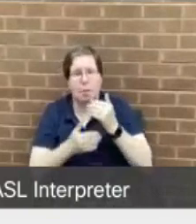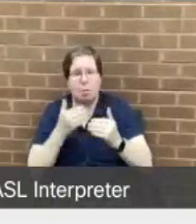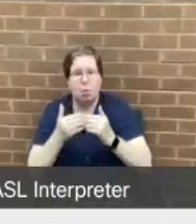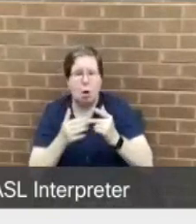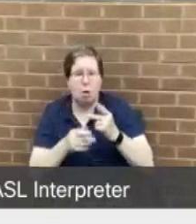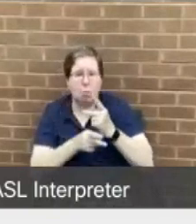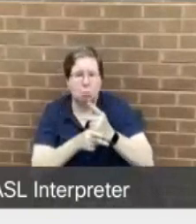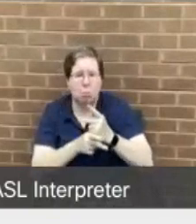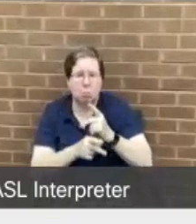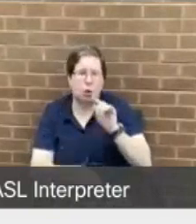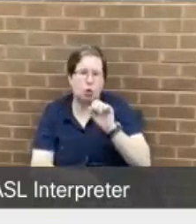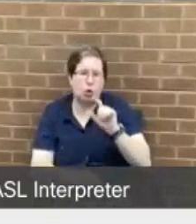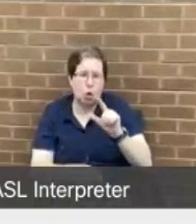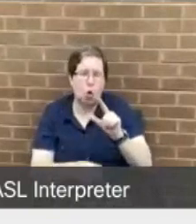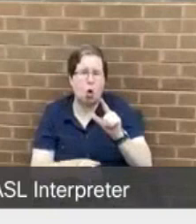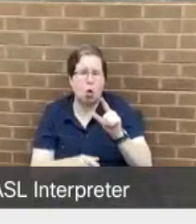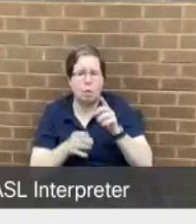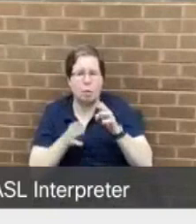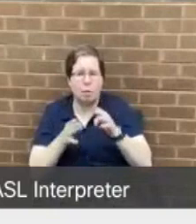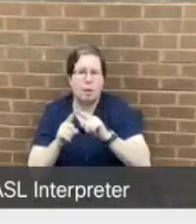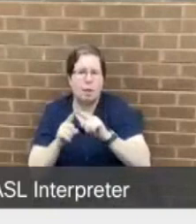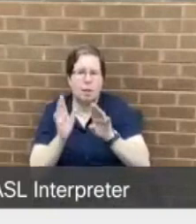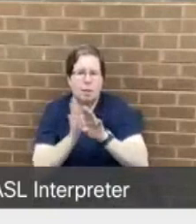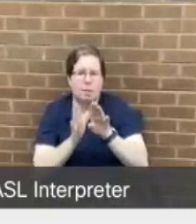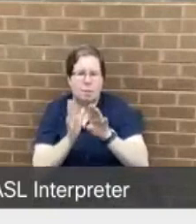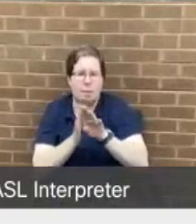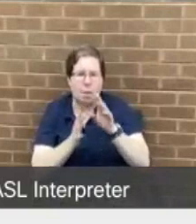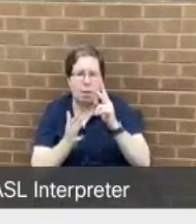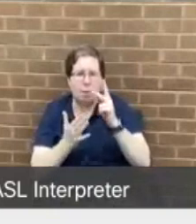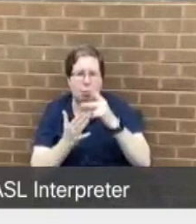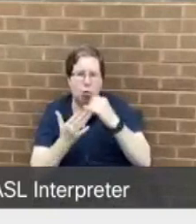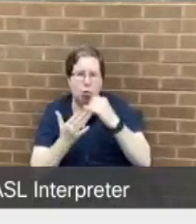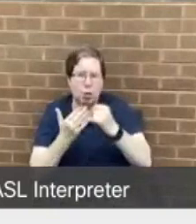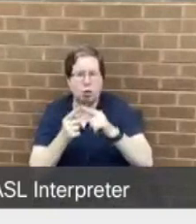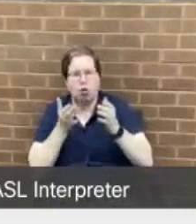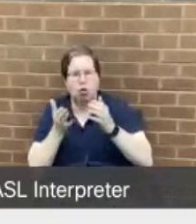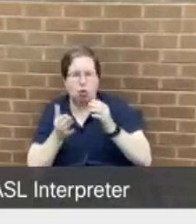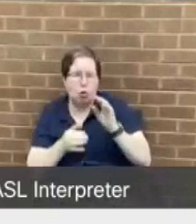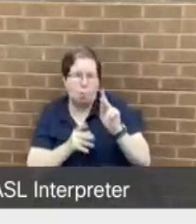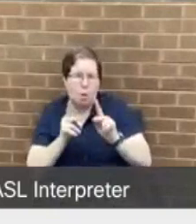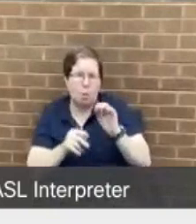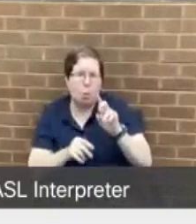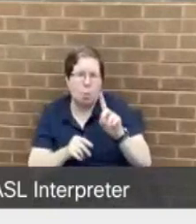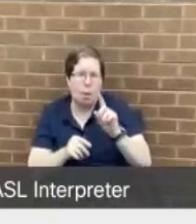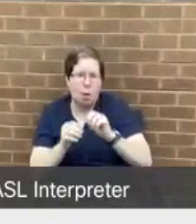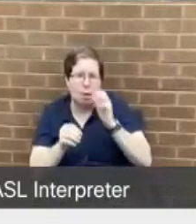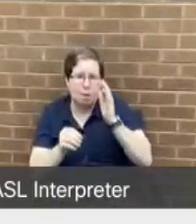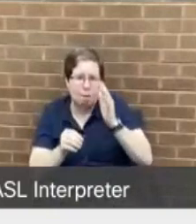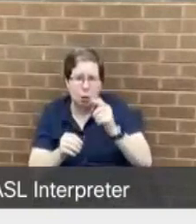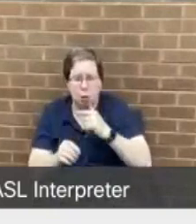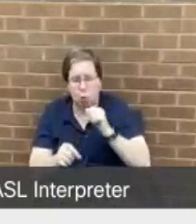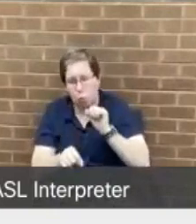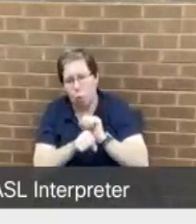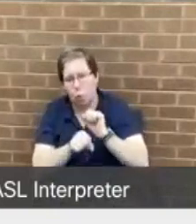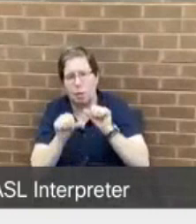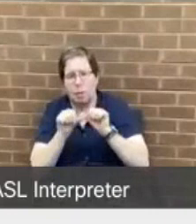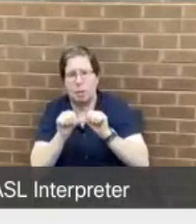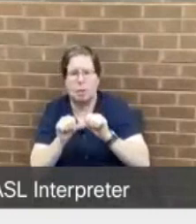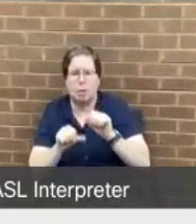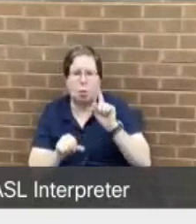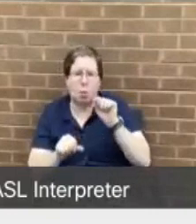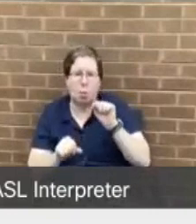toll facilities and developing projects and studies to serve Marylanders into the future. Work continues on the